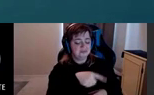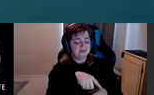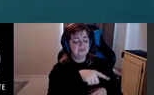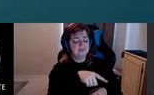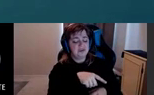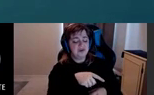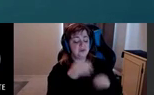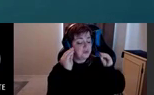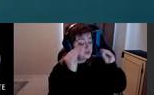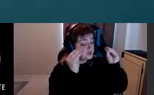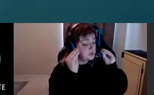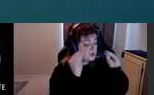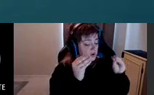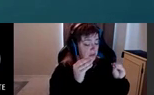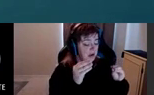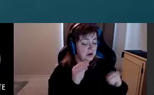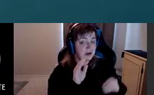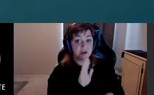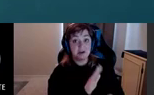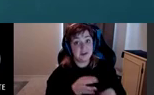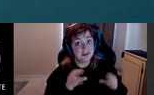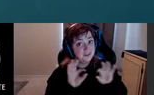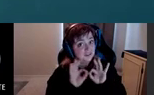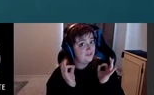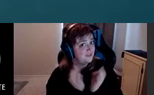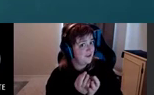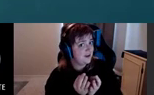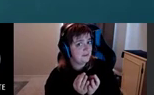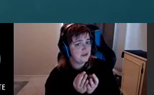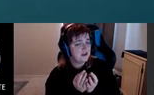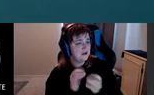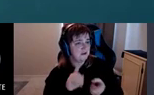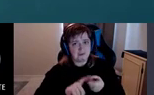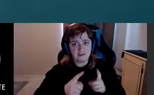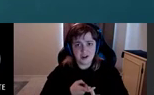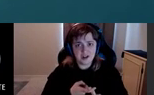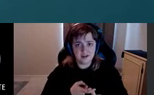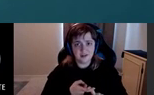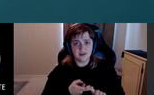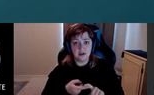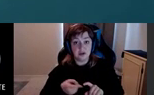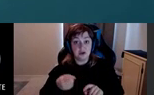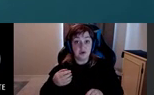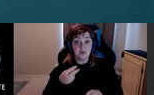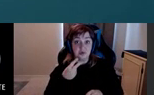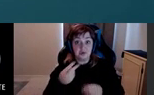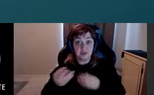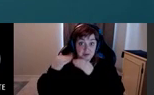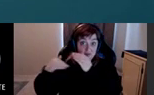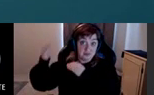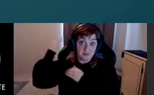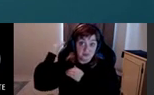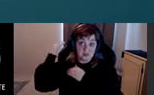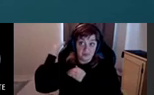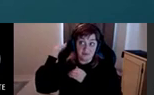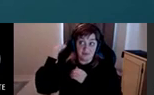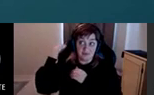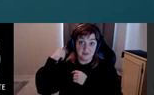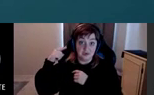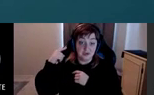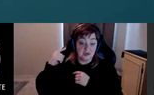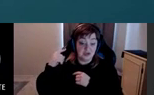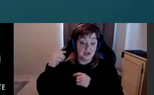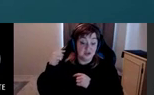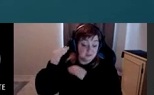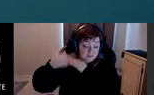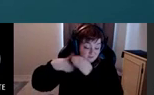have our prejudices, and we see it a lot more in the generations before. And unfortunately, there's a lot of those generations who are trying to trickle